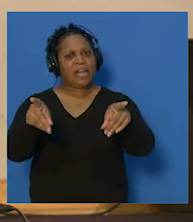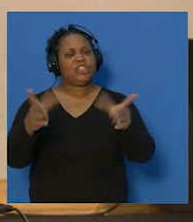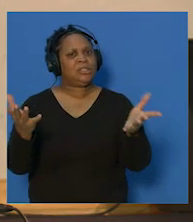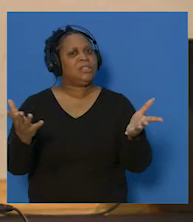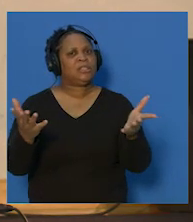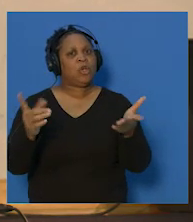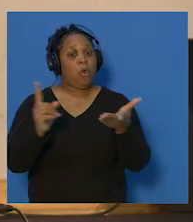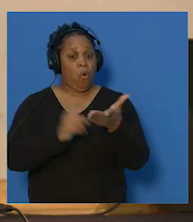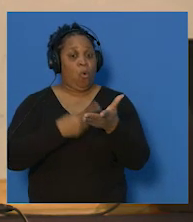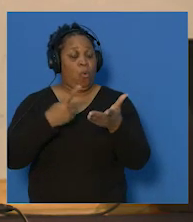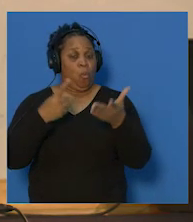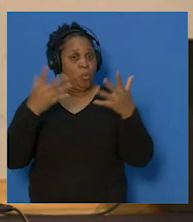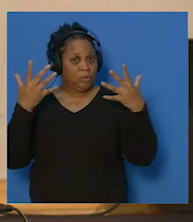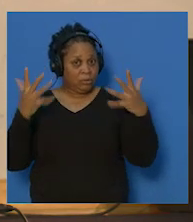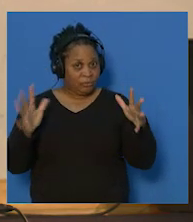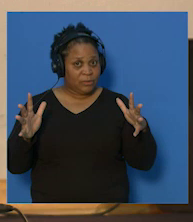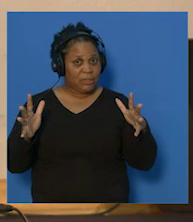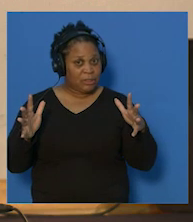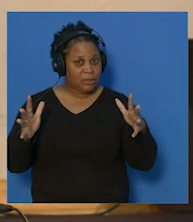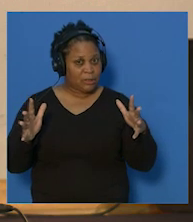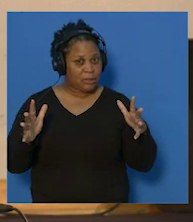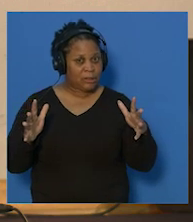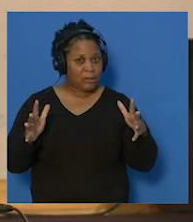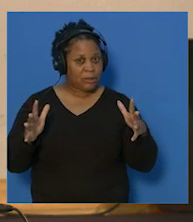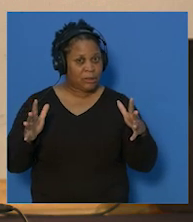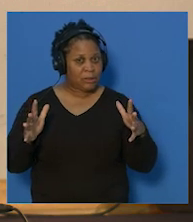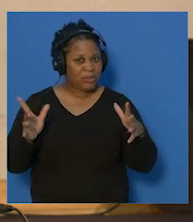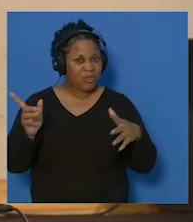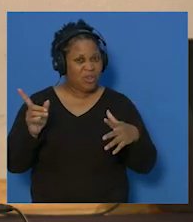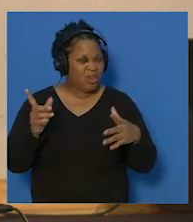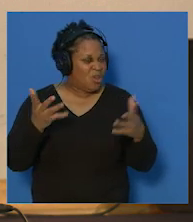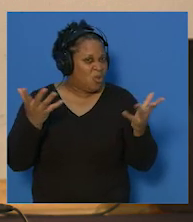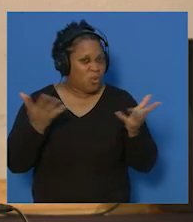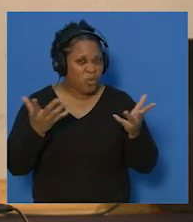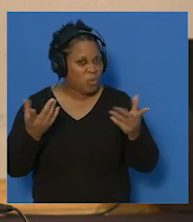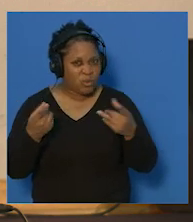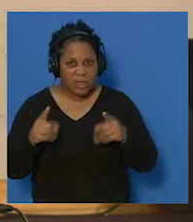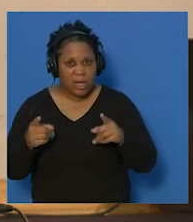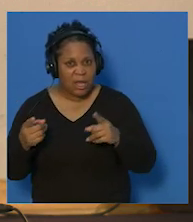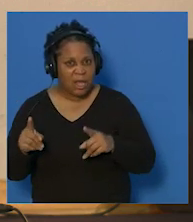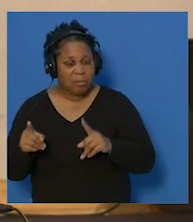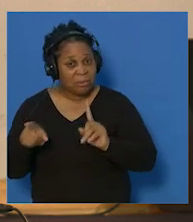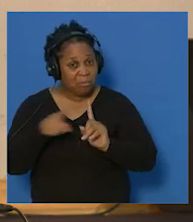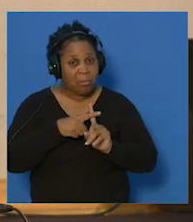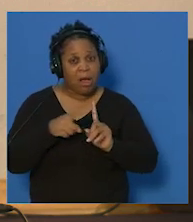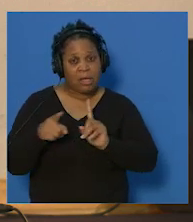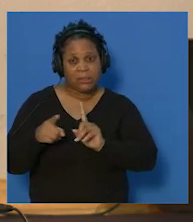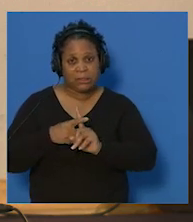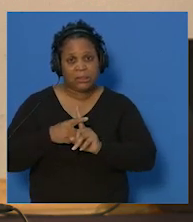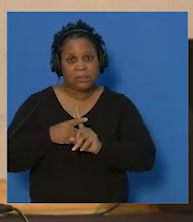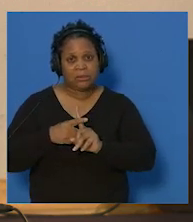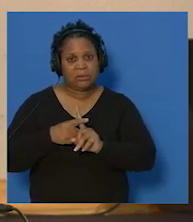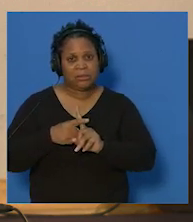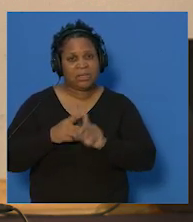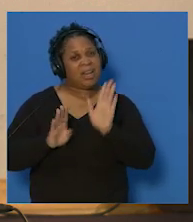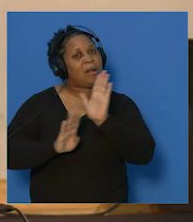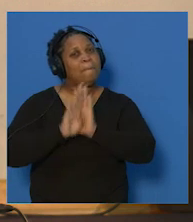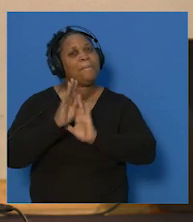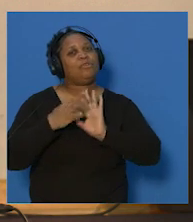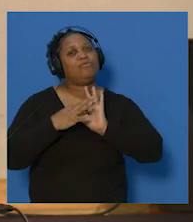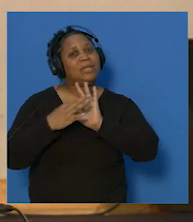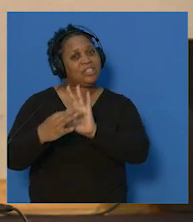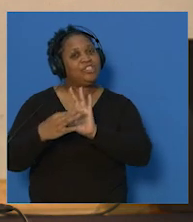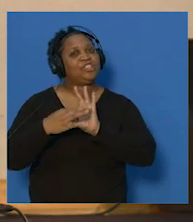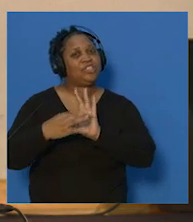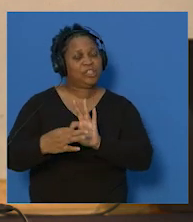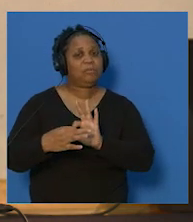Once we get through this, what do you think? What are you guys going to take as positives and a built relationship with each